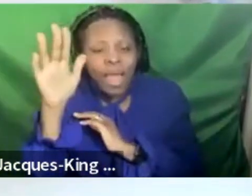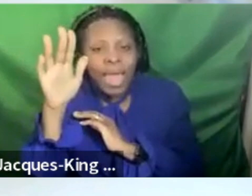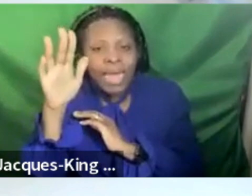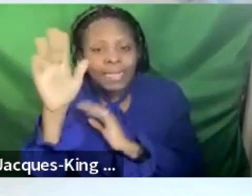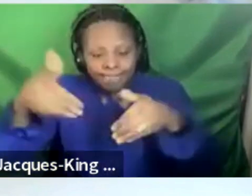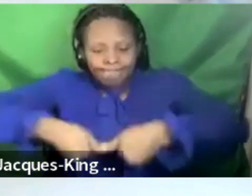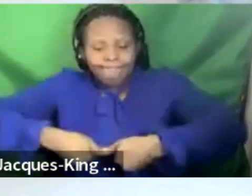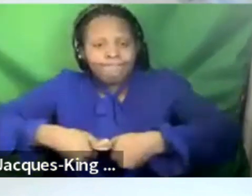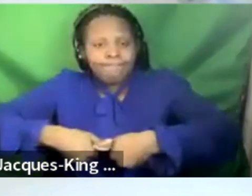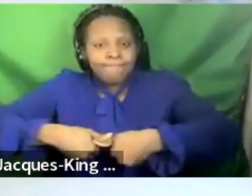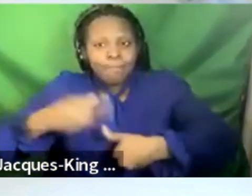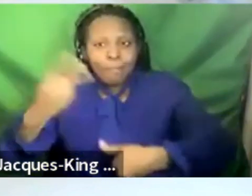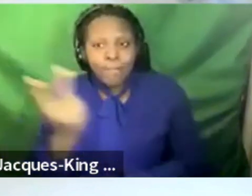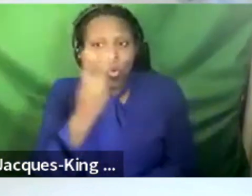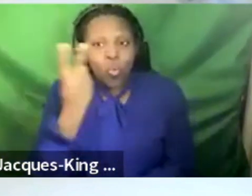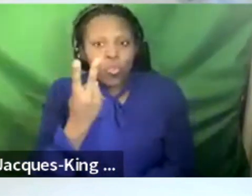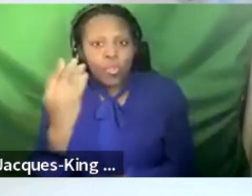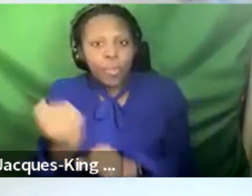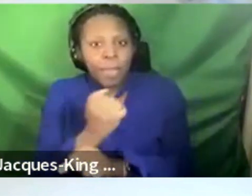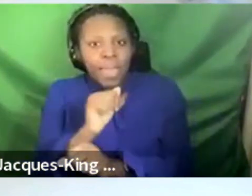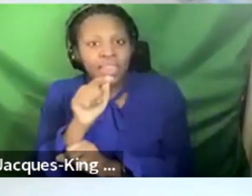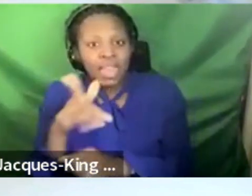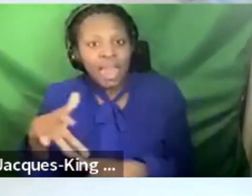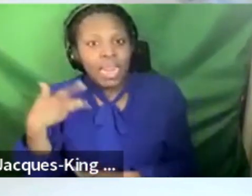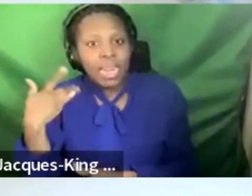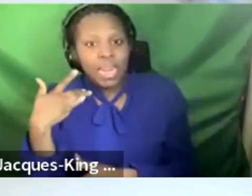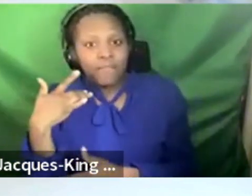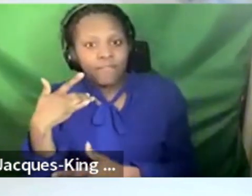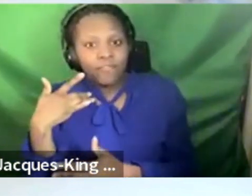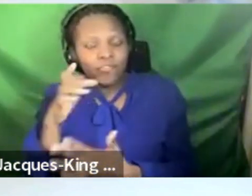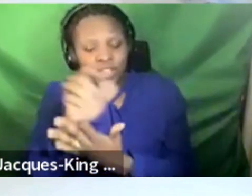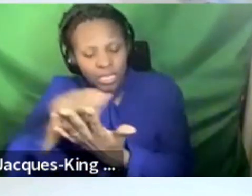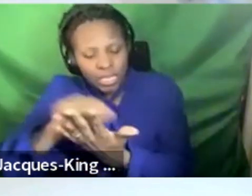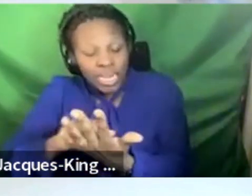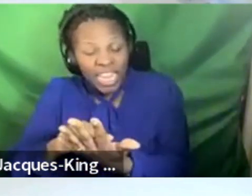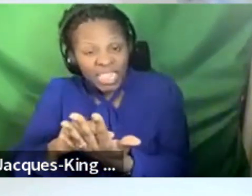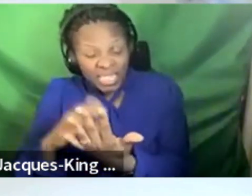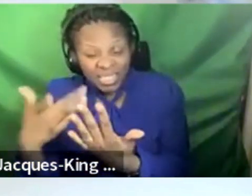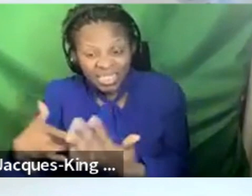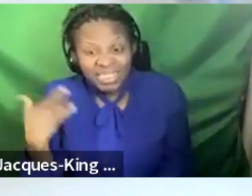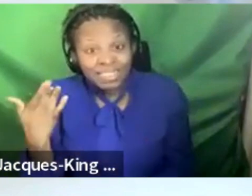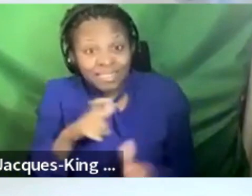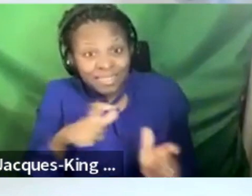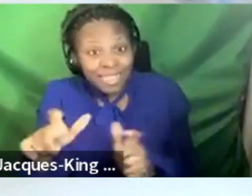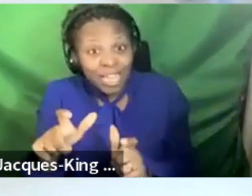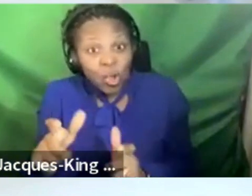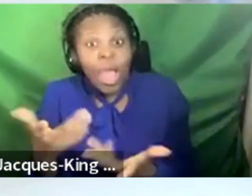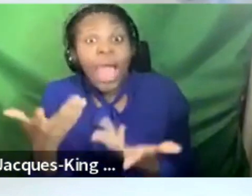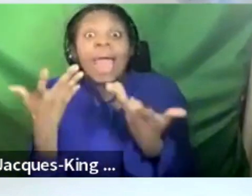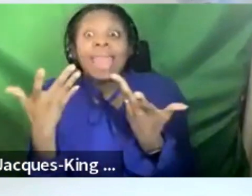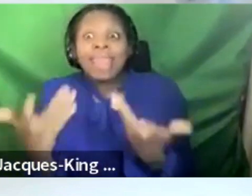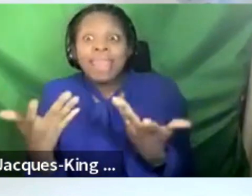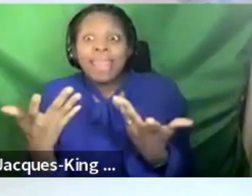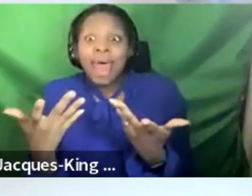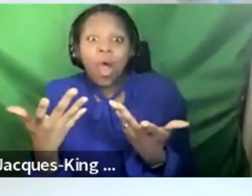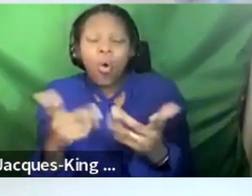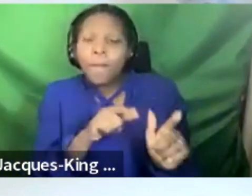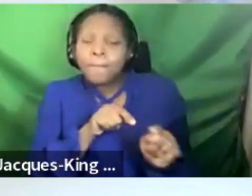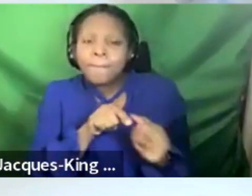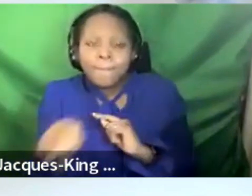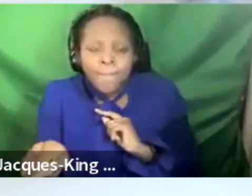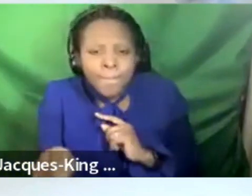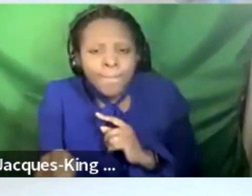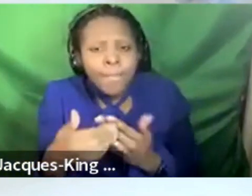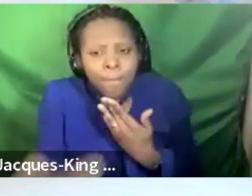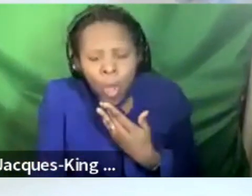brilliant combination of intellectual and instinctual that really made these things living texts to this day. In fact,